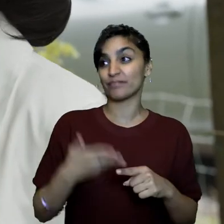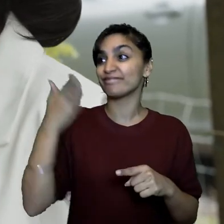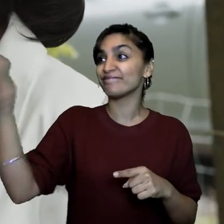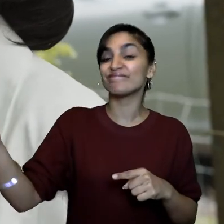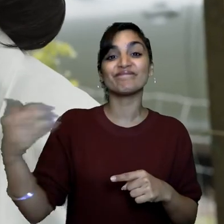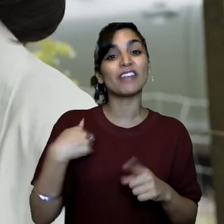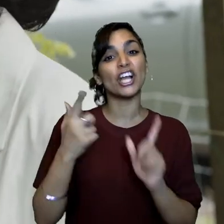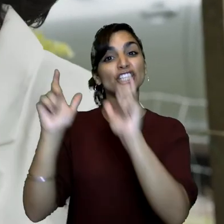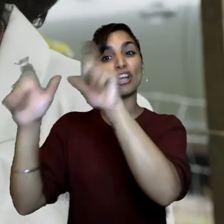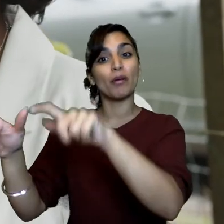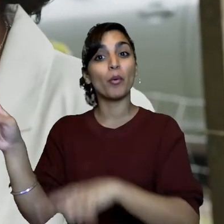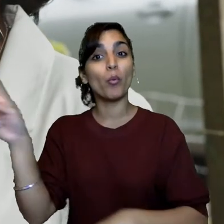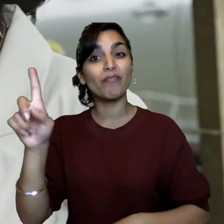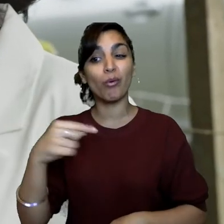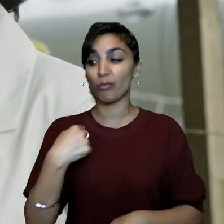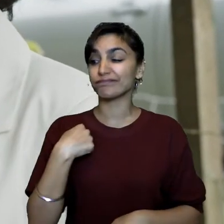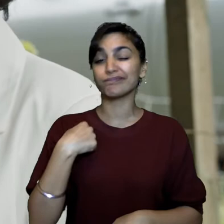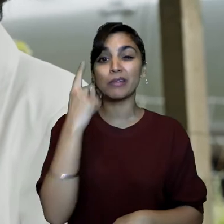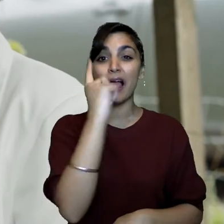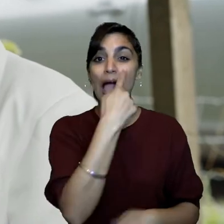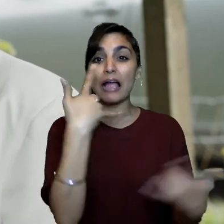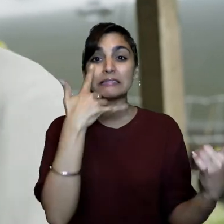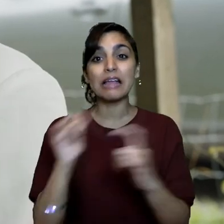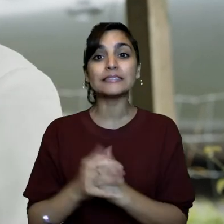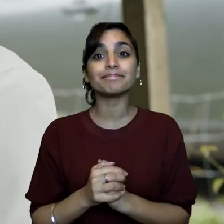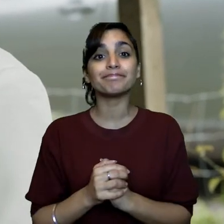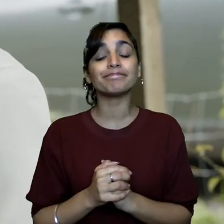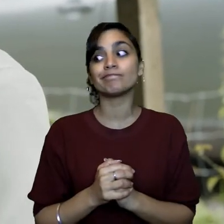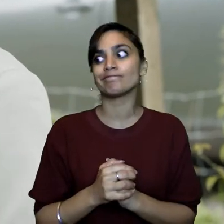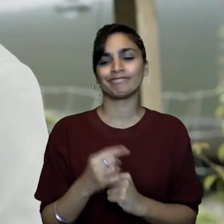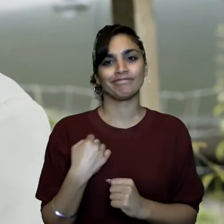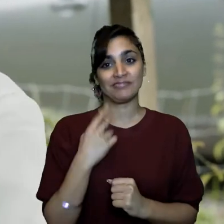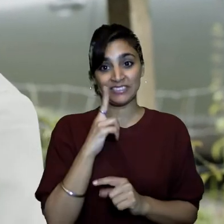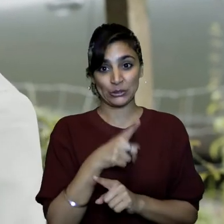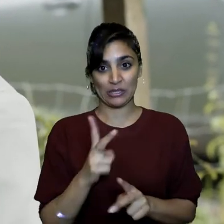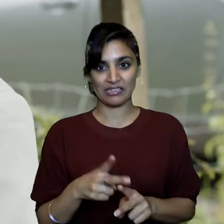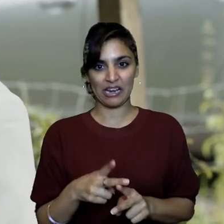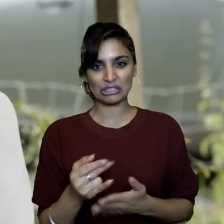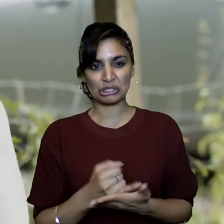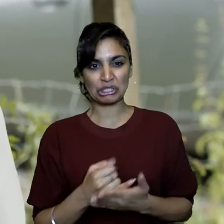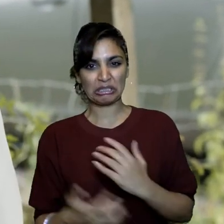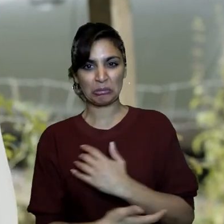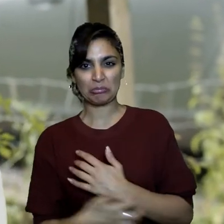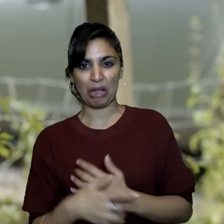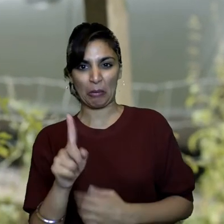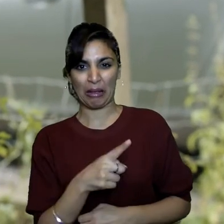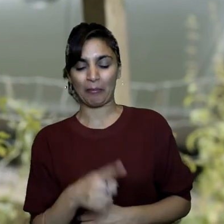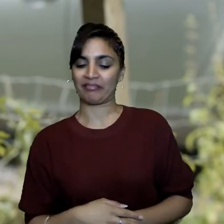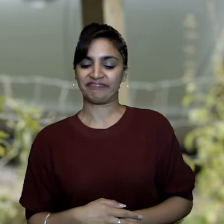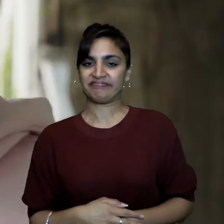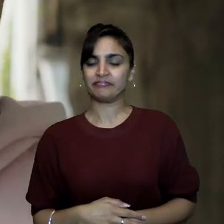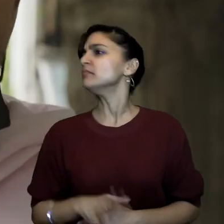I'm gonna drive over to Durham and I will not be seeing you dirty brown people again. Okay.